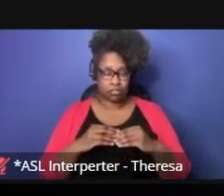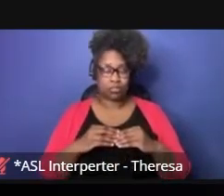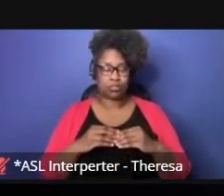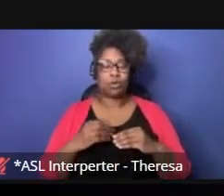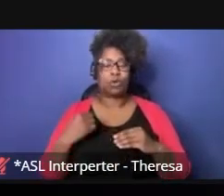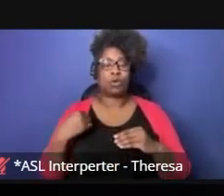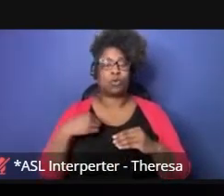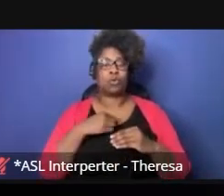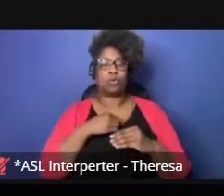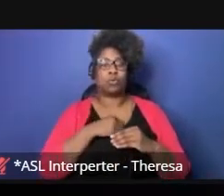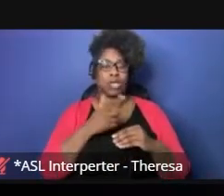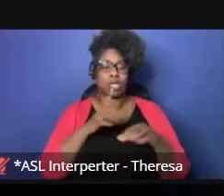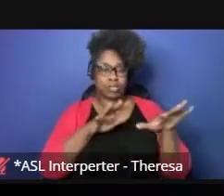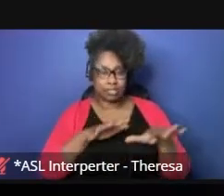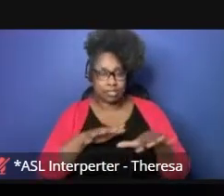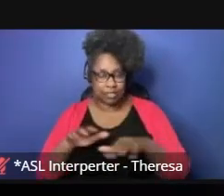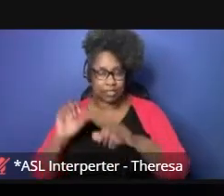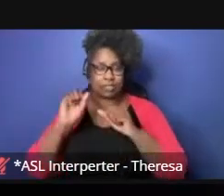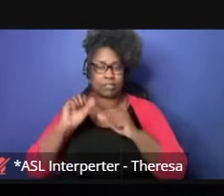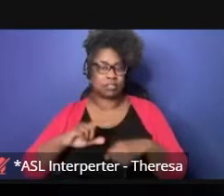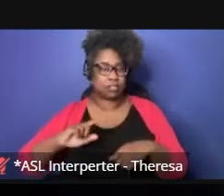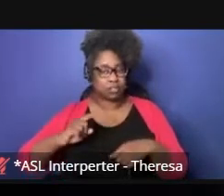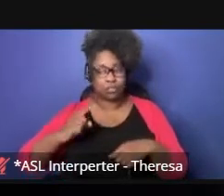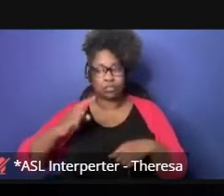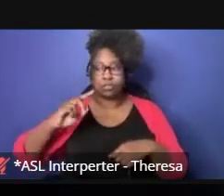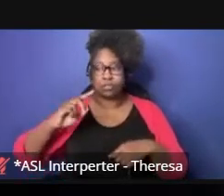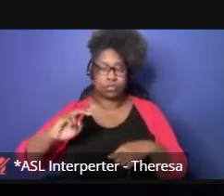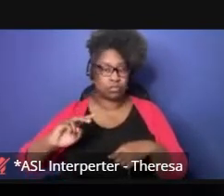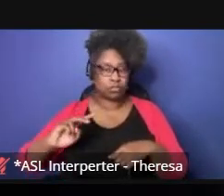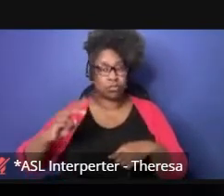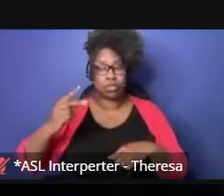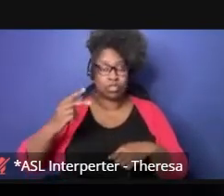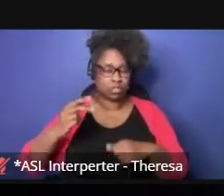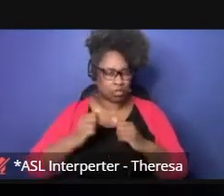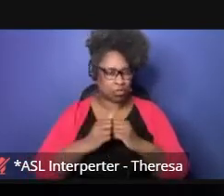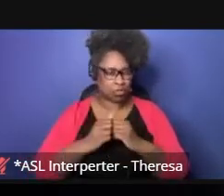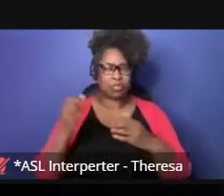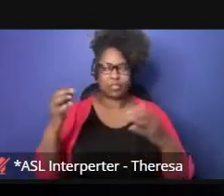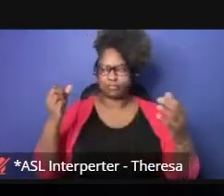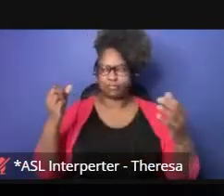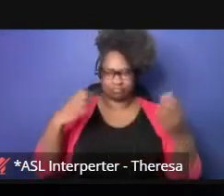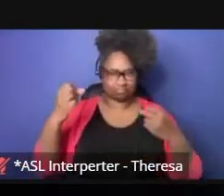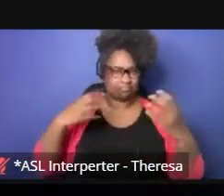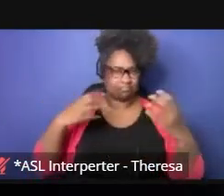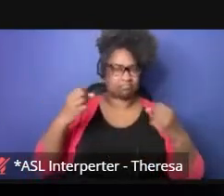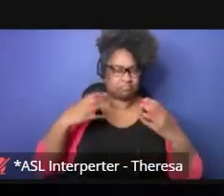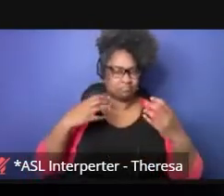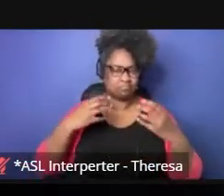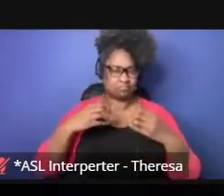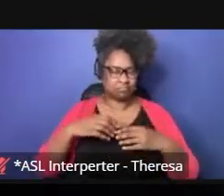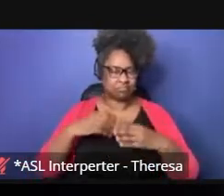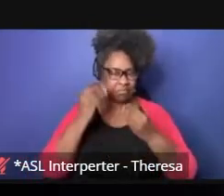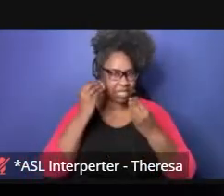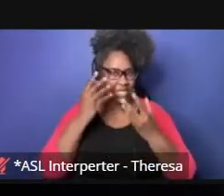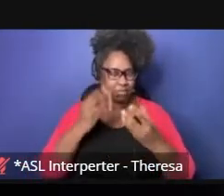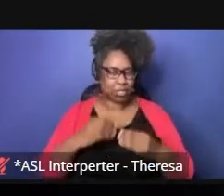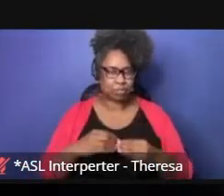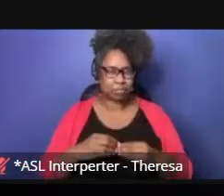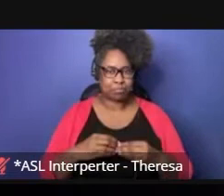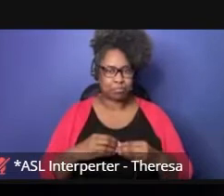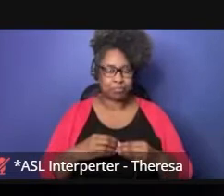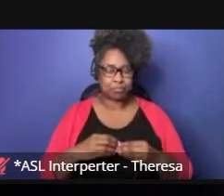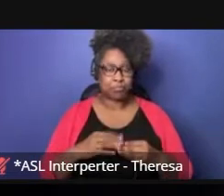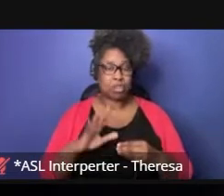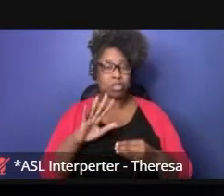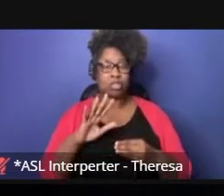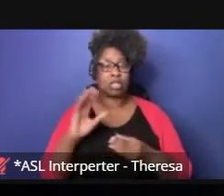based on the input from many, many people. And so I want to give a little bit of context. As I mentioned, the award is about